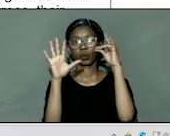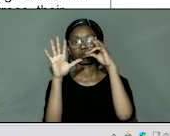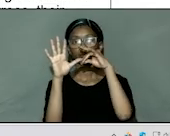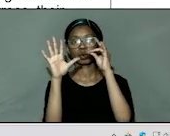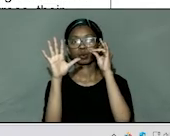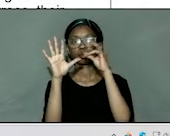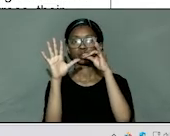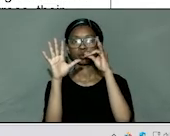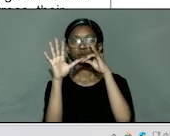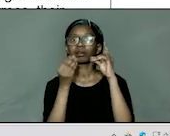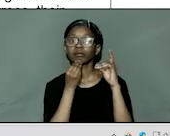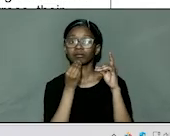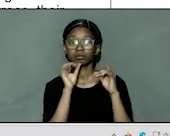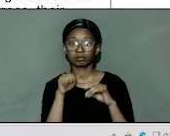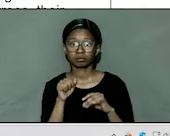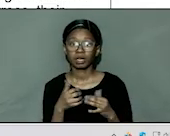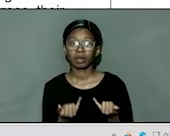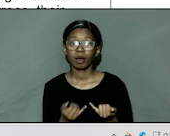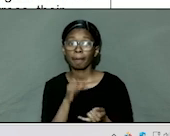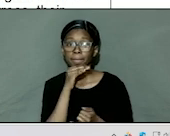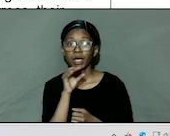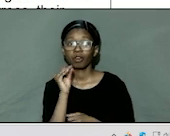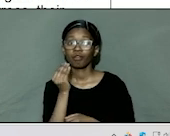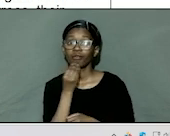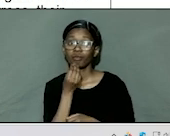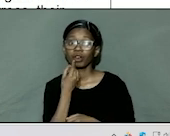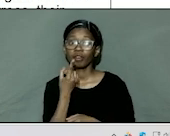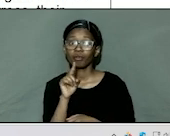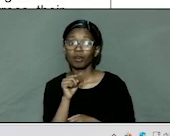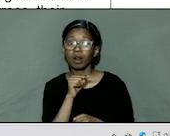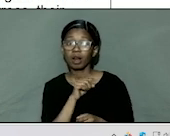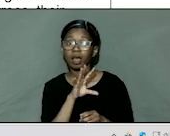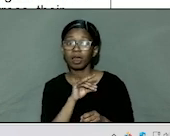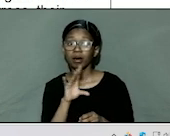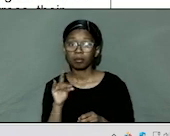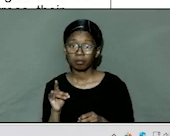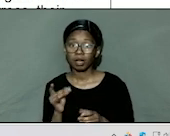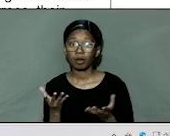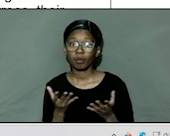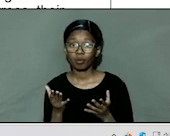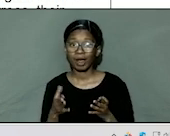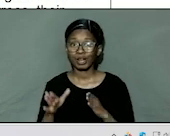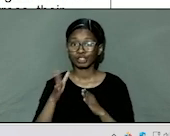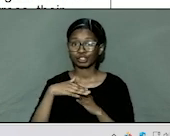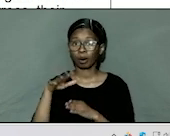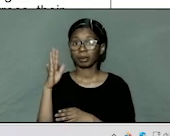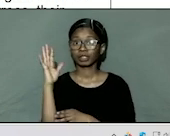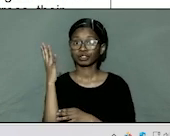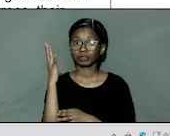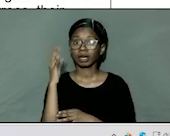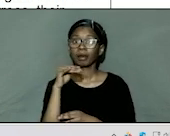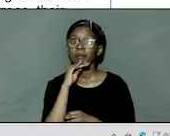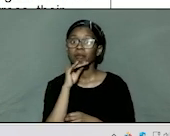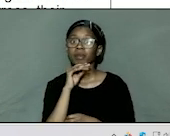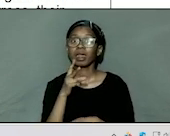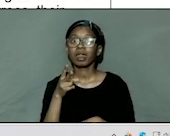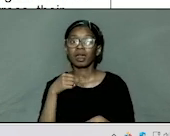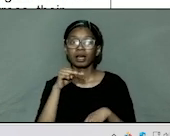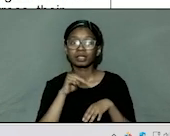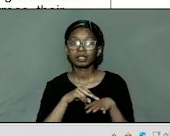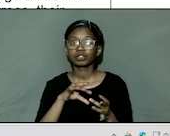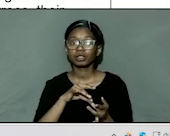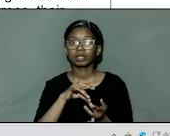available where? At the top of the what? Of the trees. So now natural selection must take place between giraffes